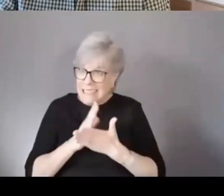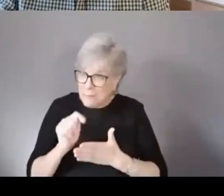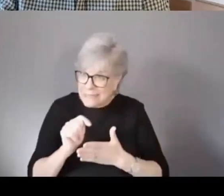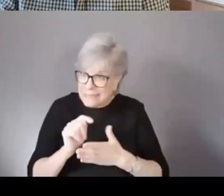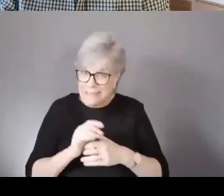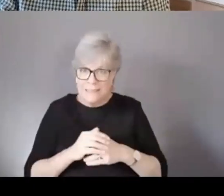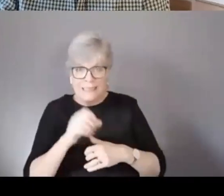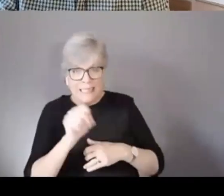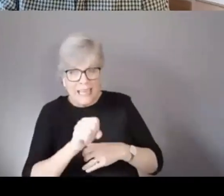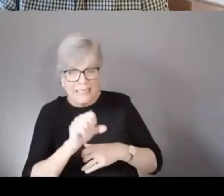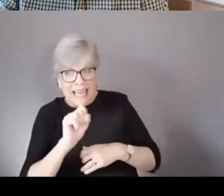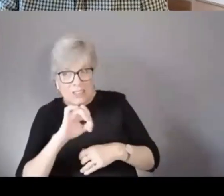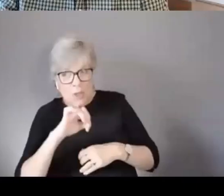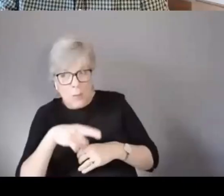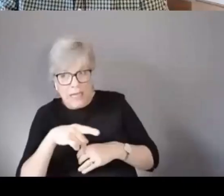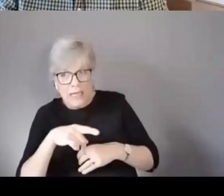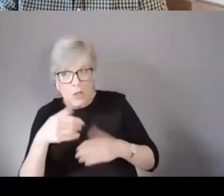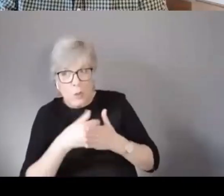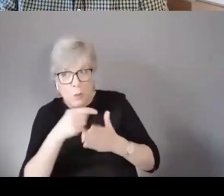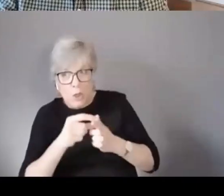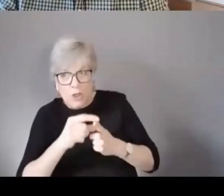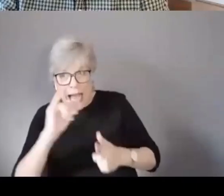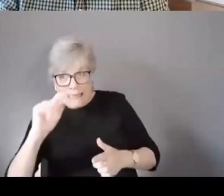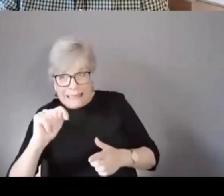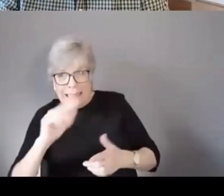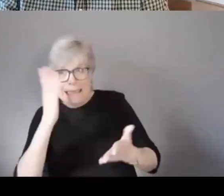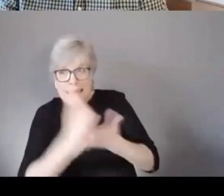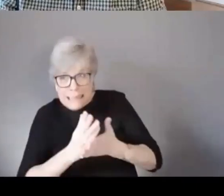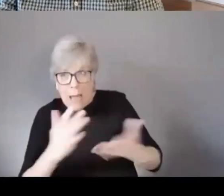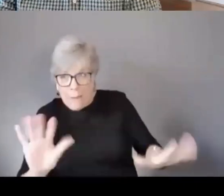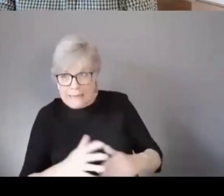Yes. STOP, new word, 19.